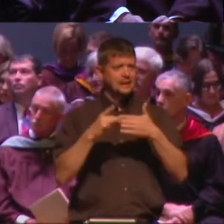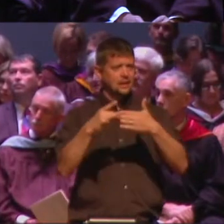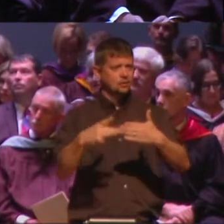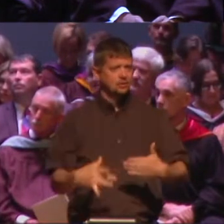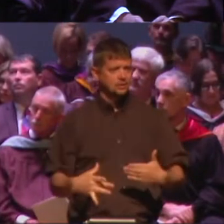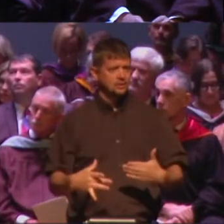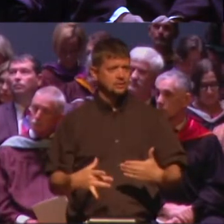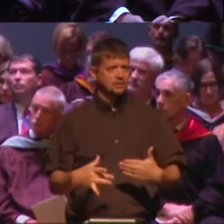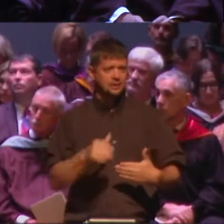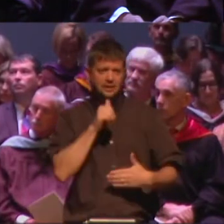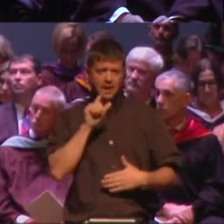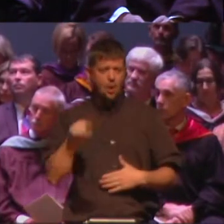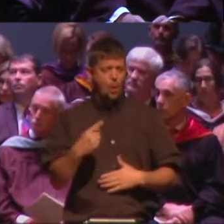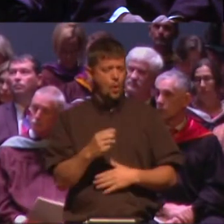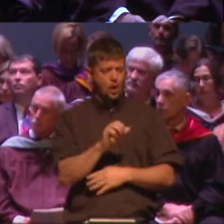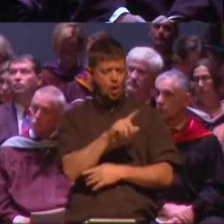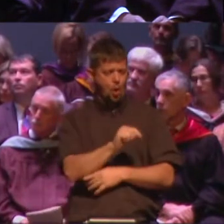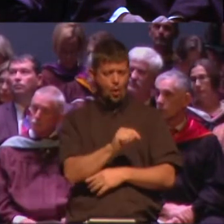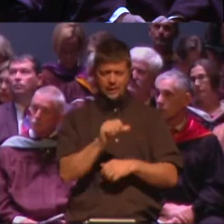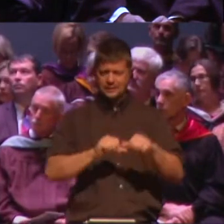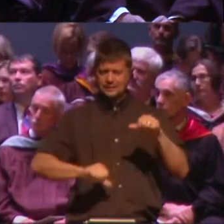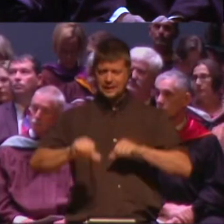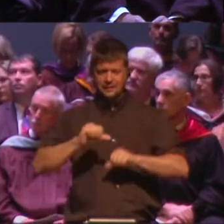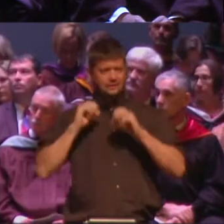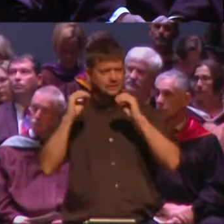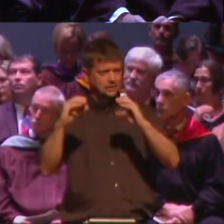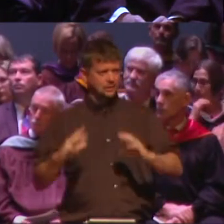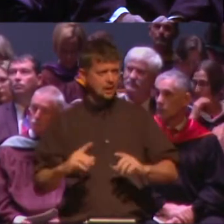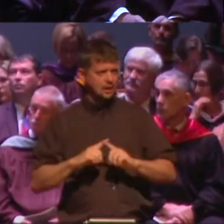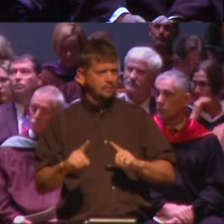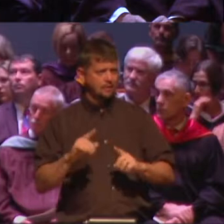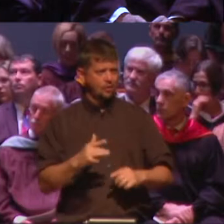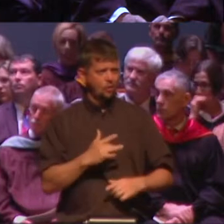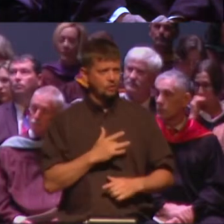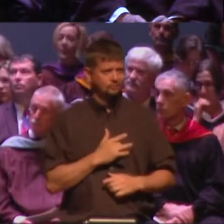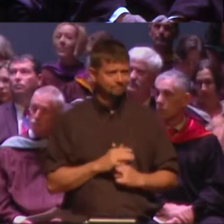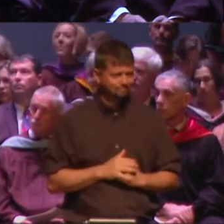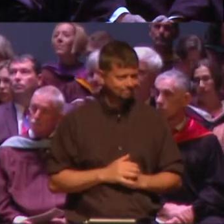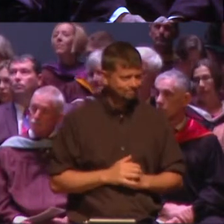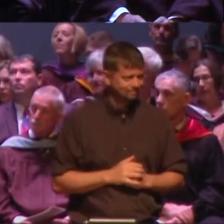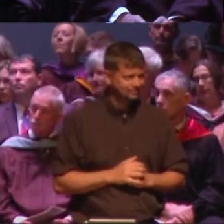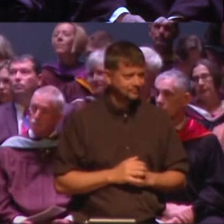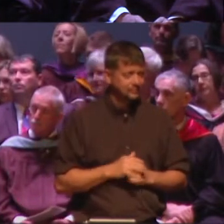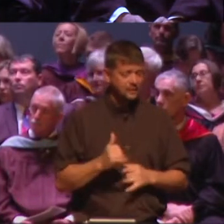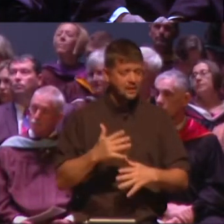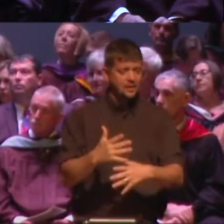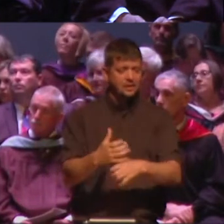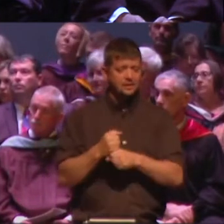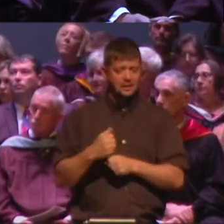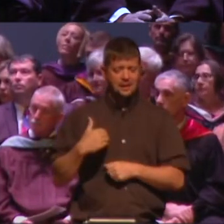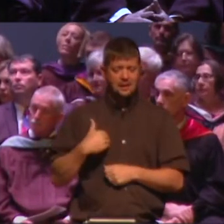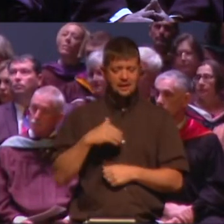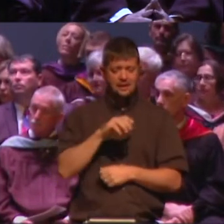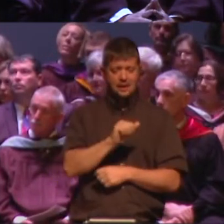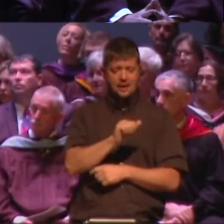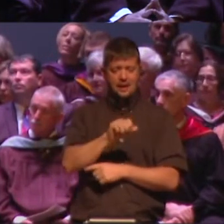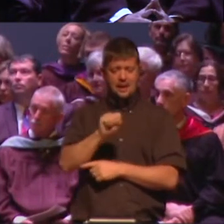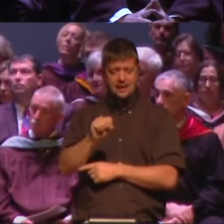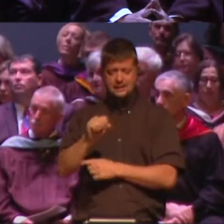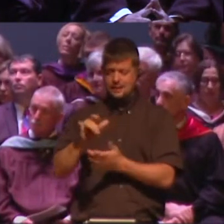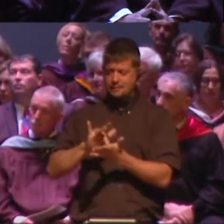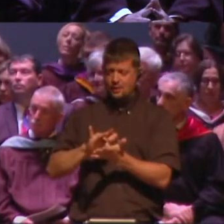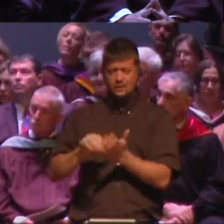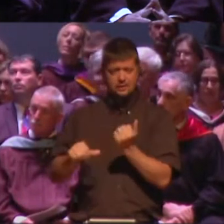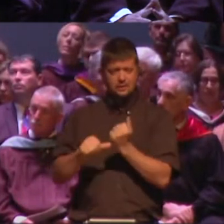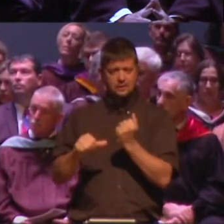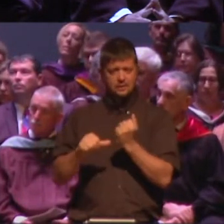not just the art and science of teaching, but also the heart. The recipient holds an AAS in medical